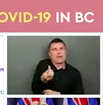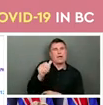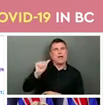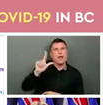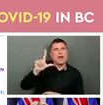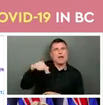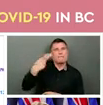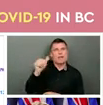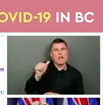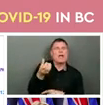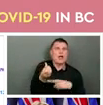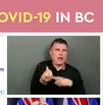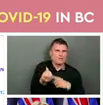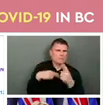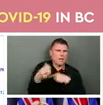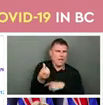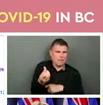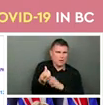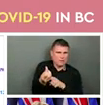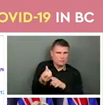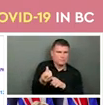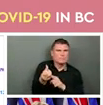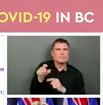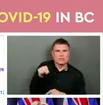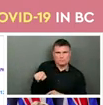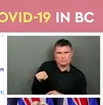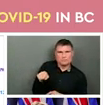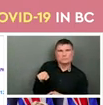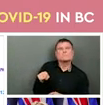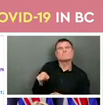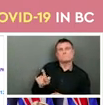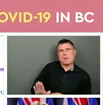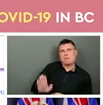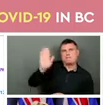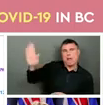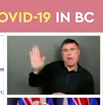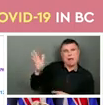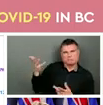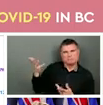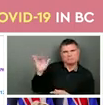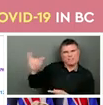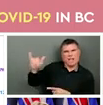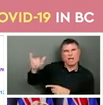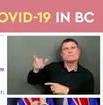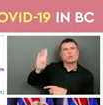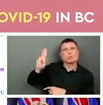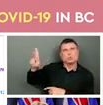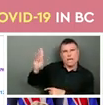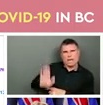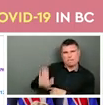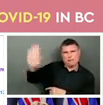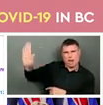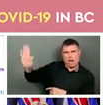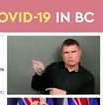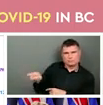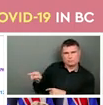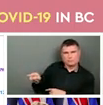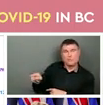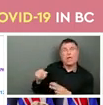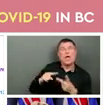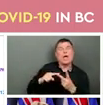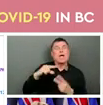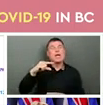primarily detected in the UK, and also the P1 or the gamma strain variant, which is